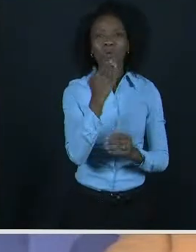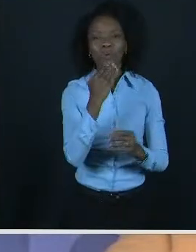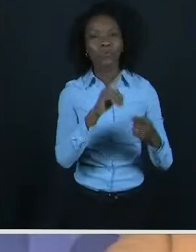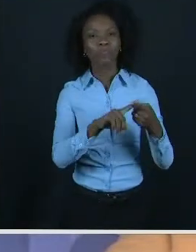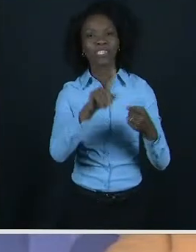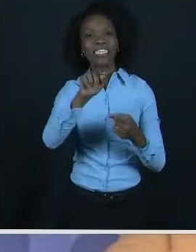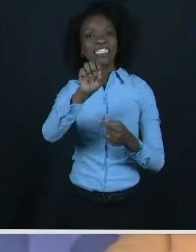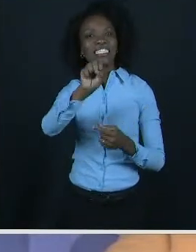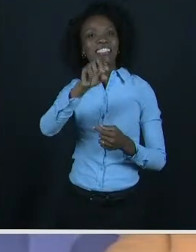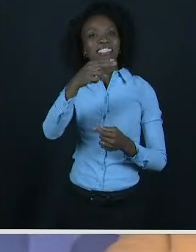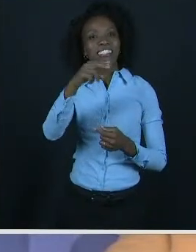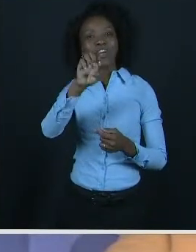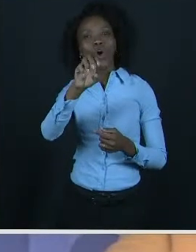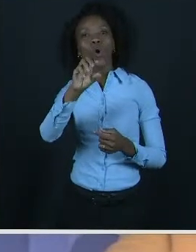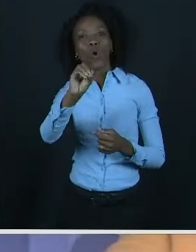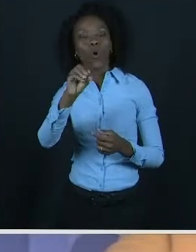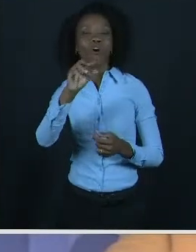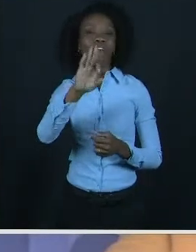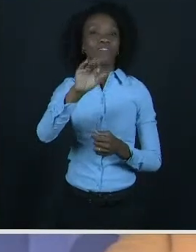Nosicele Mthembeni,